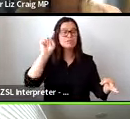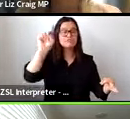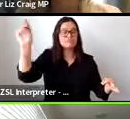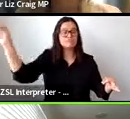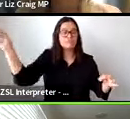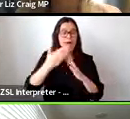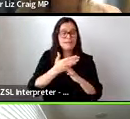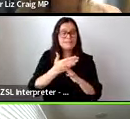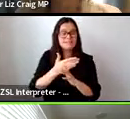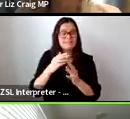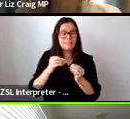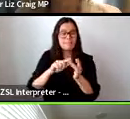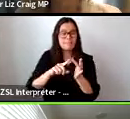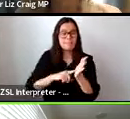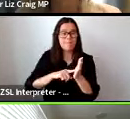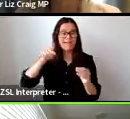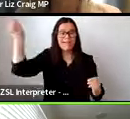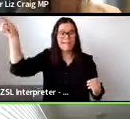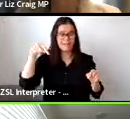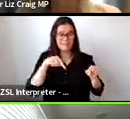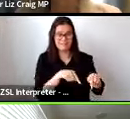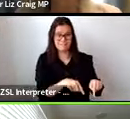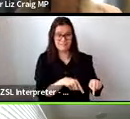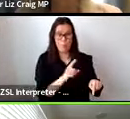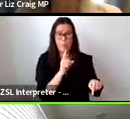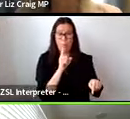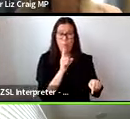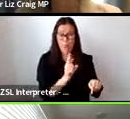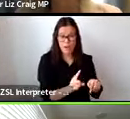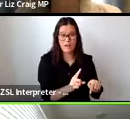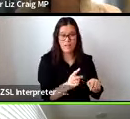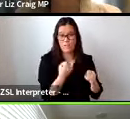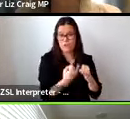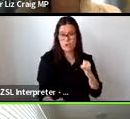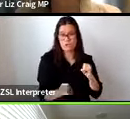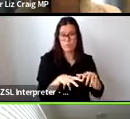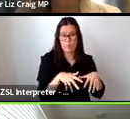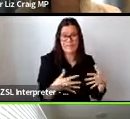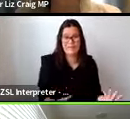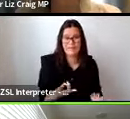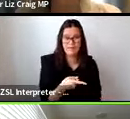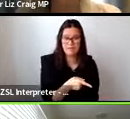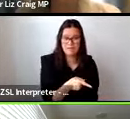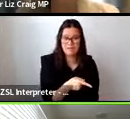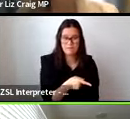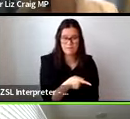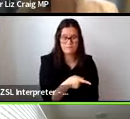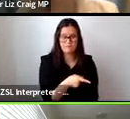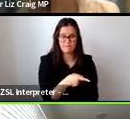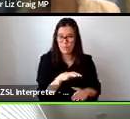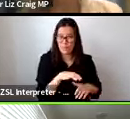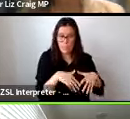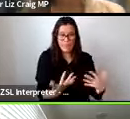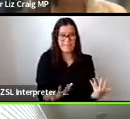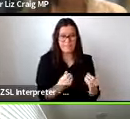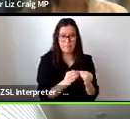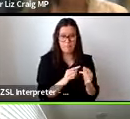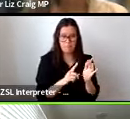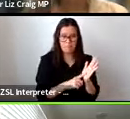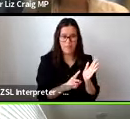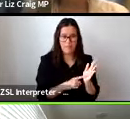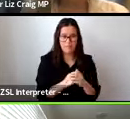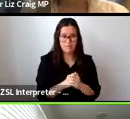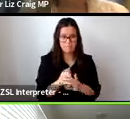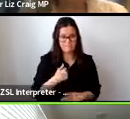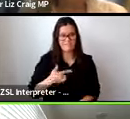elsewhere, sadly ranks among the weakest I have seen anywhere. And I believe the people of New